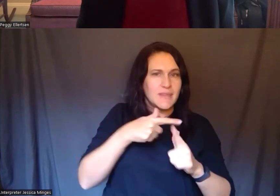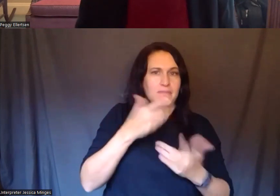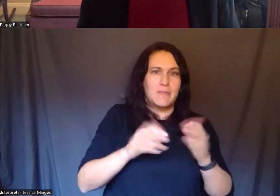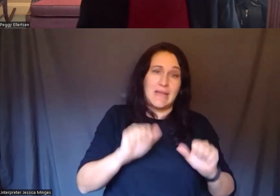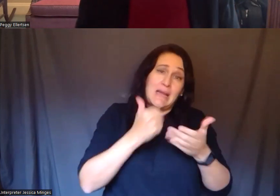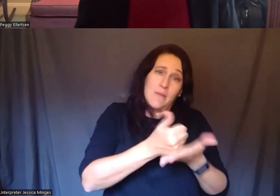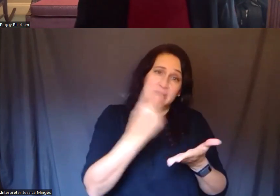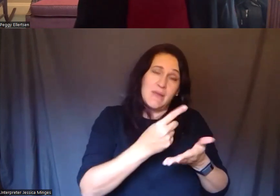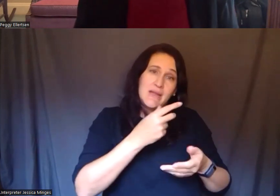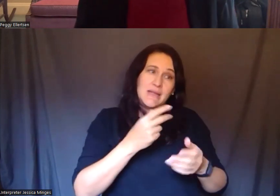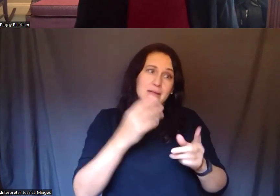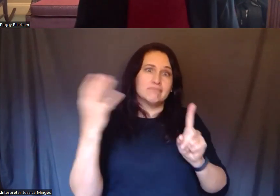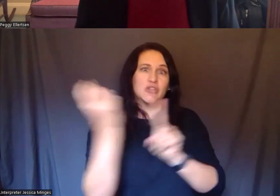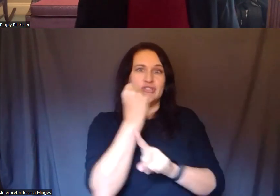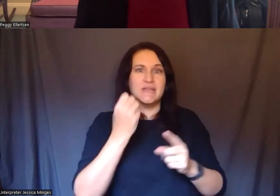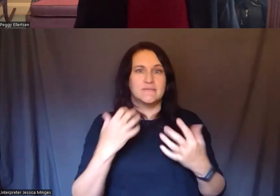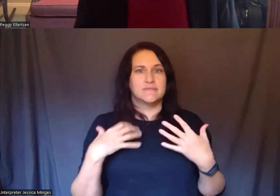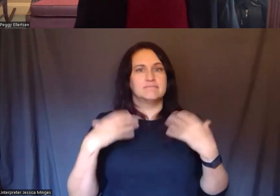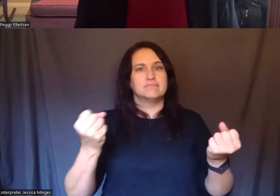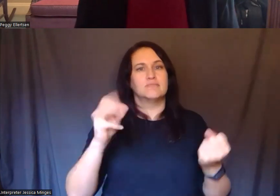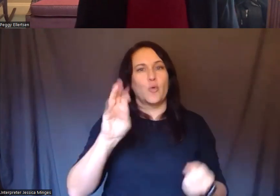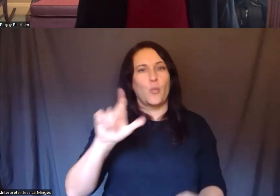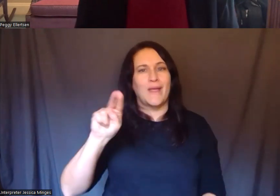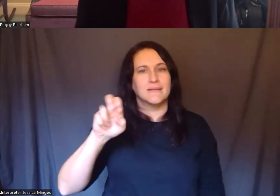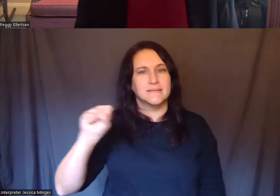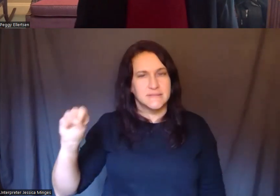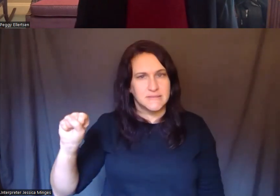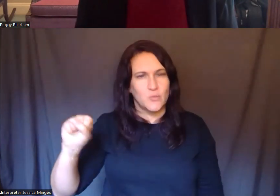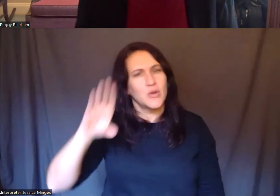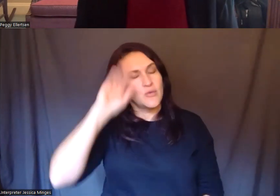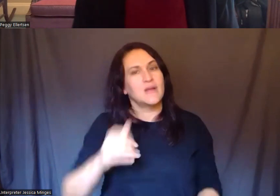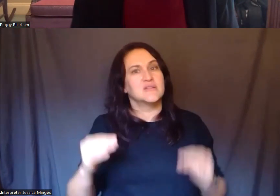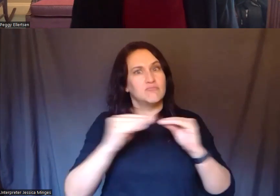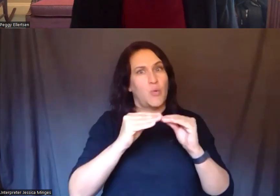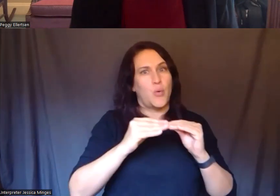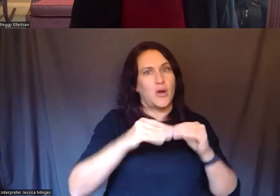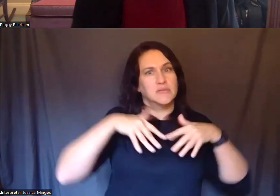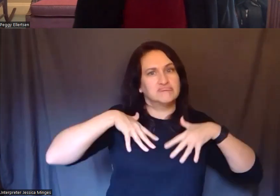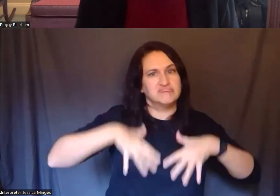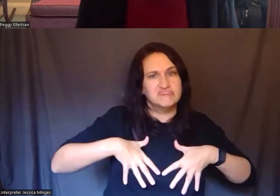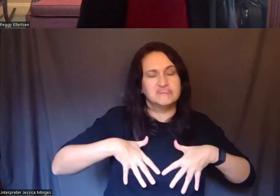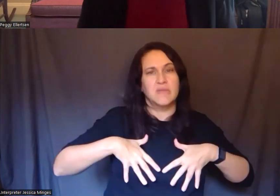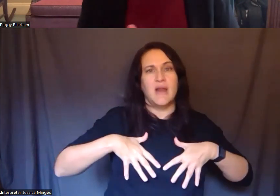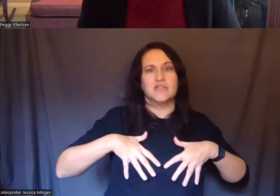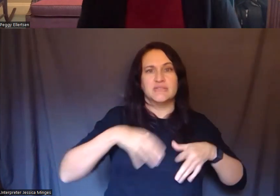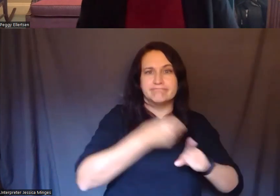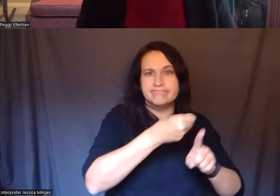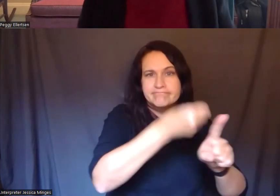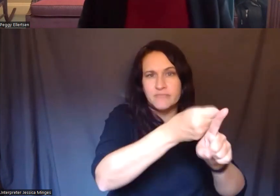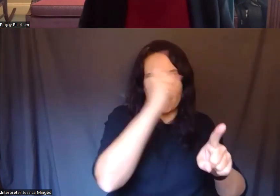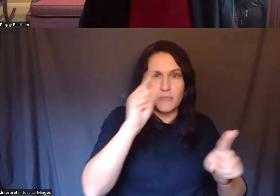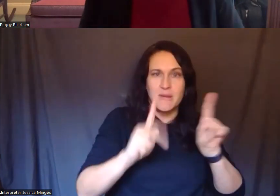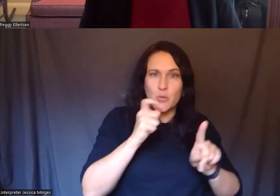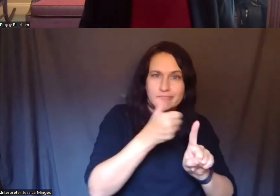achieve wellness. We know that there are much higher rates of depression in hearing loss population, so it's possible that hearing